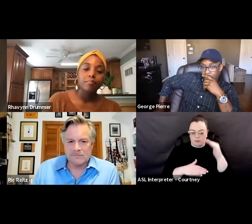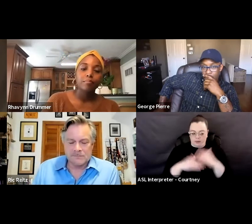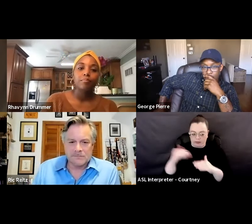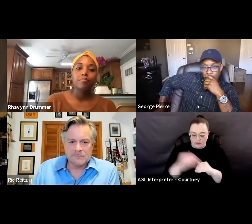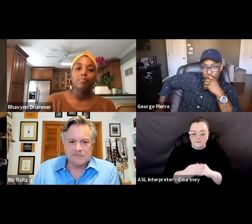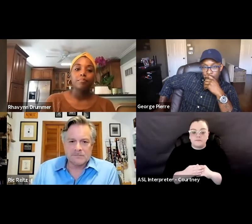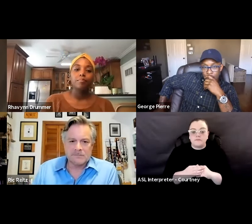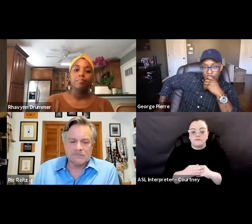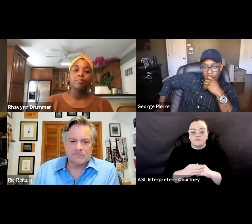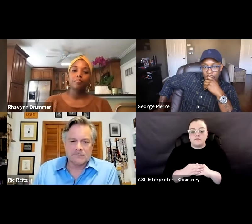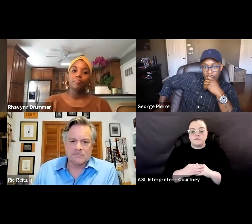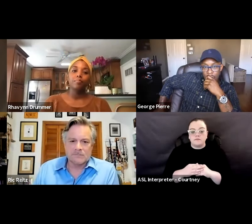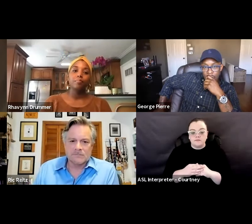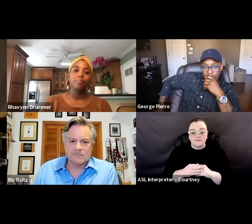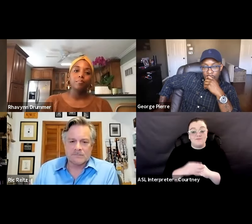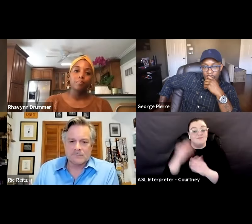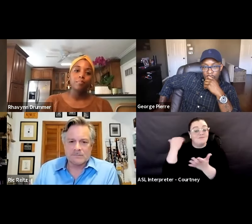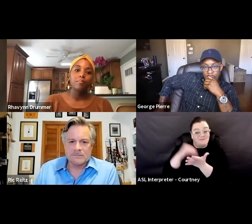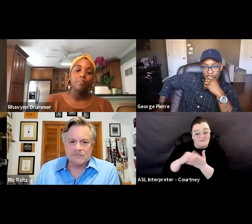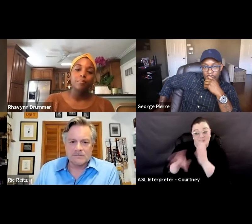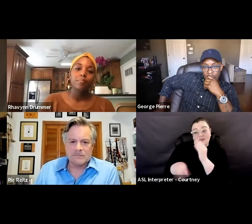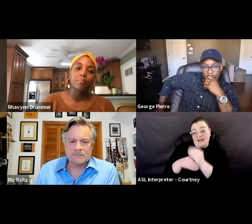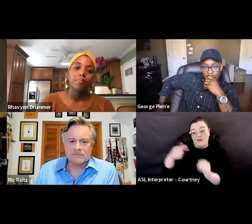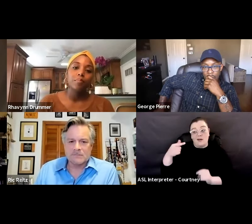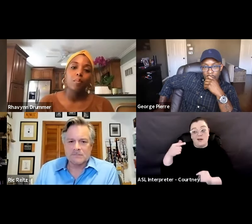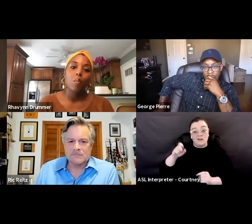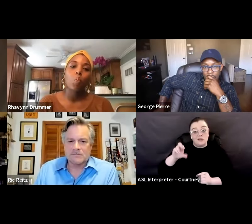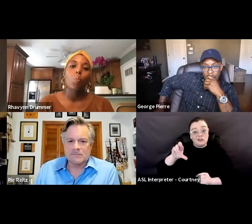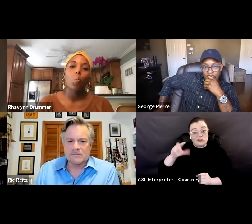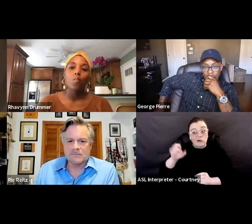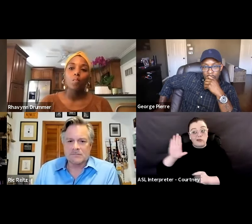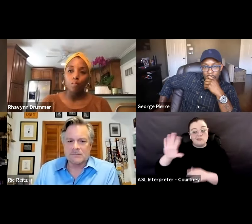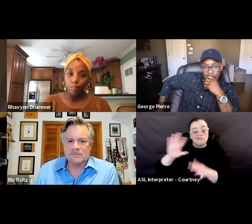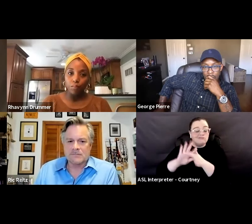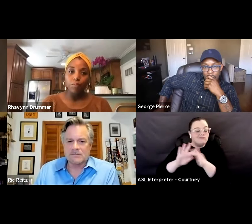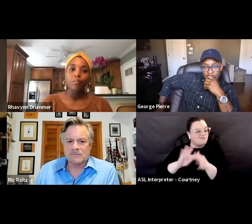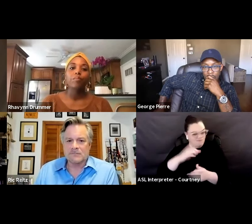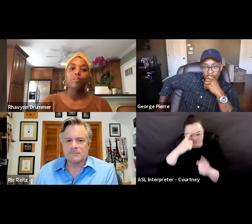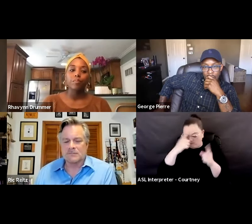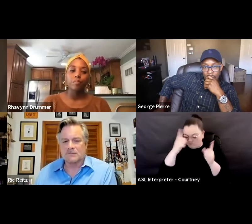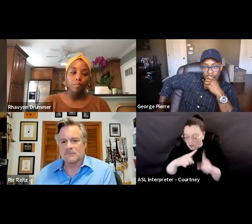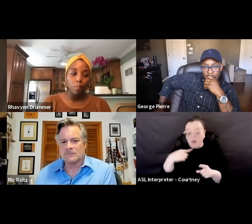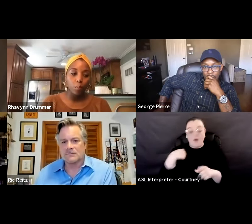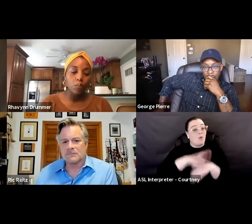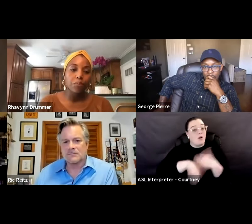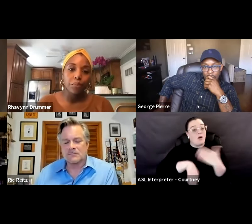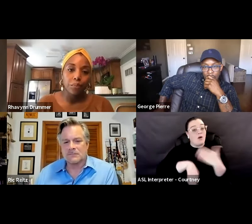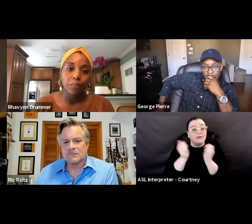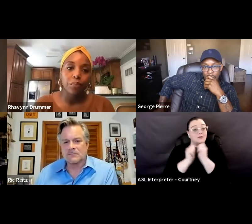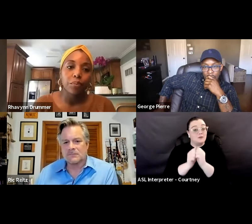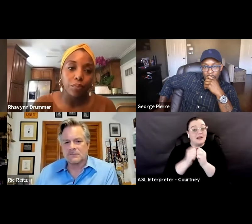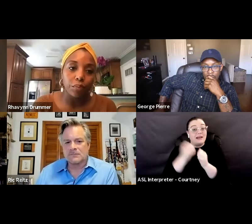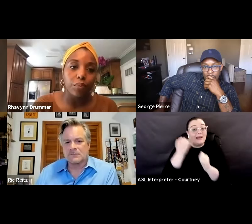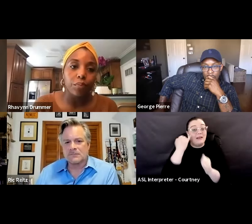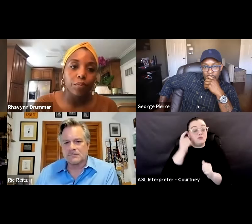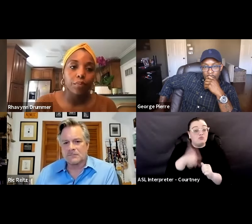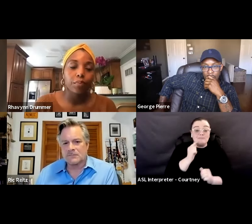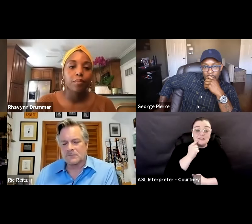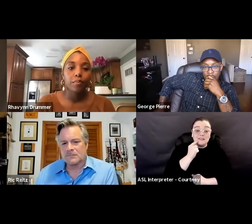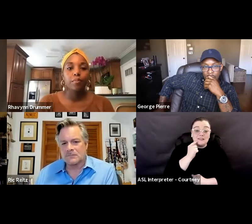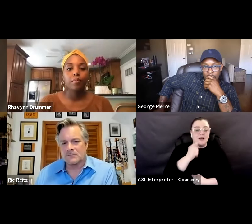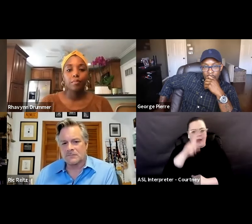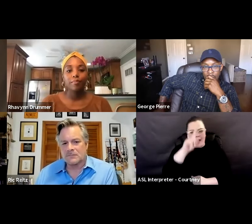adding to what George said, the fact is we are all in this together. And if you really are serious about this, which I'm assuming if you're all